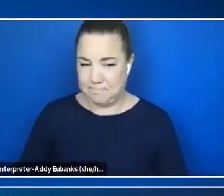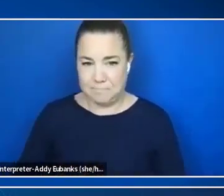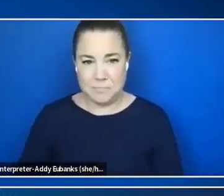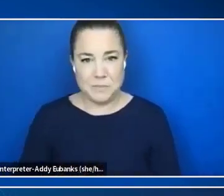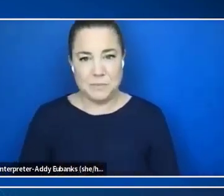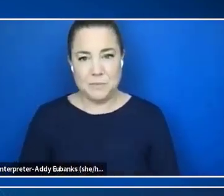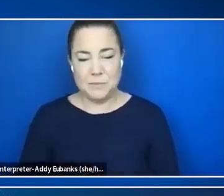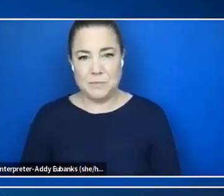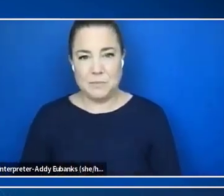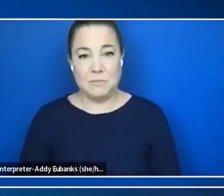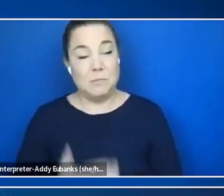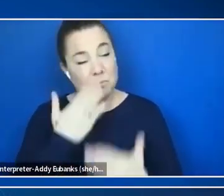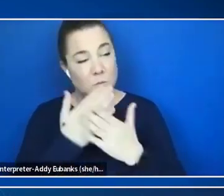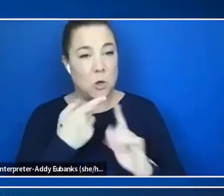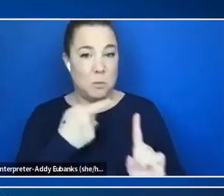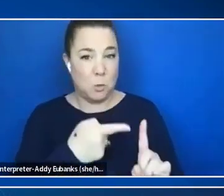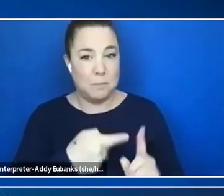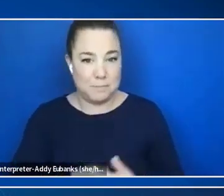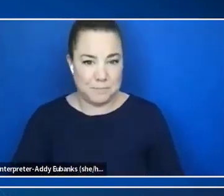Good point.